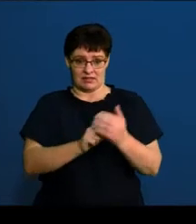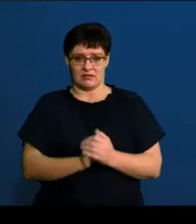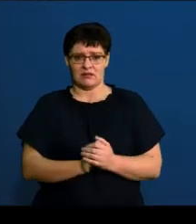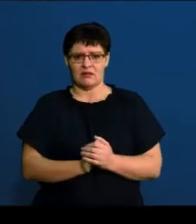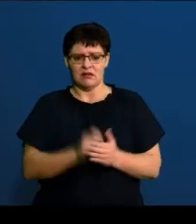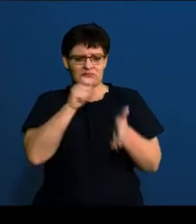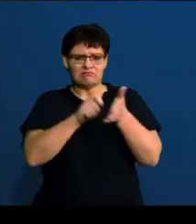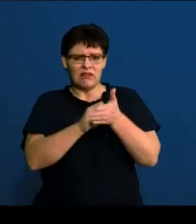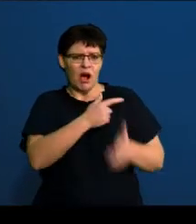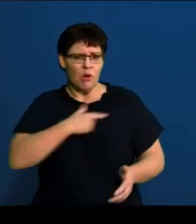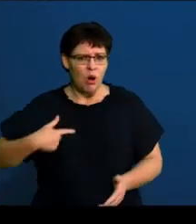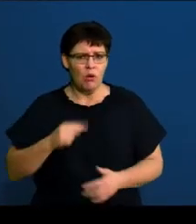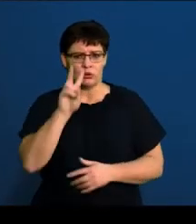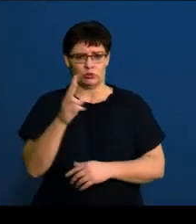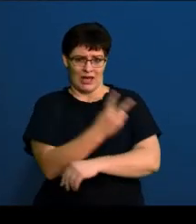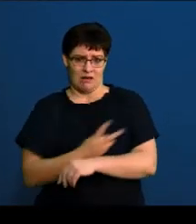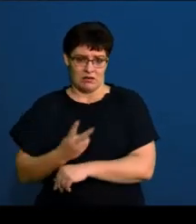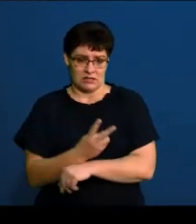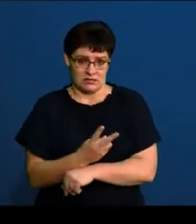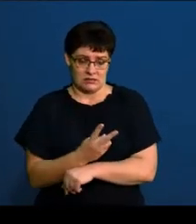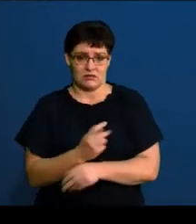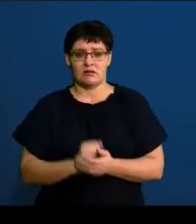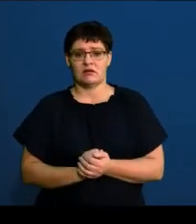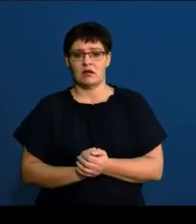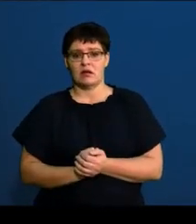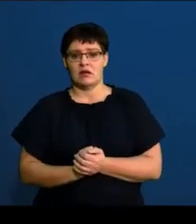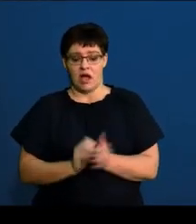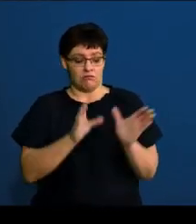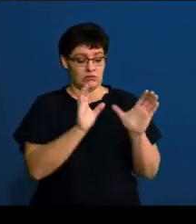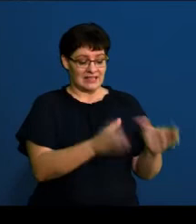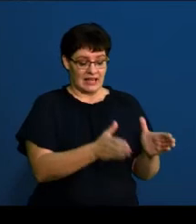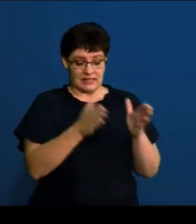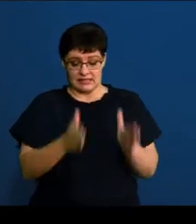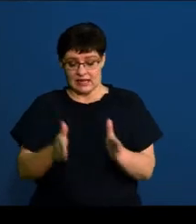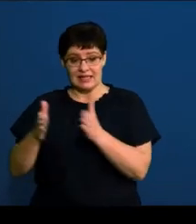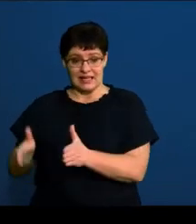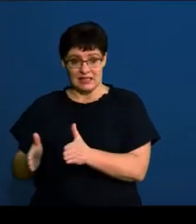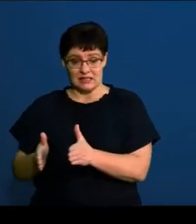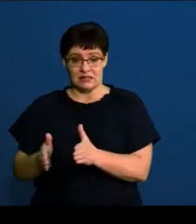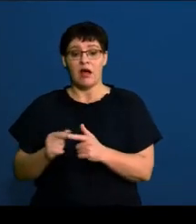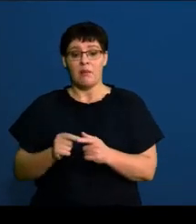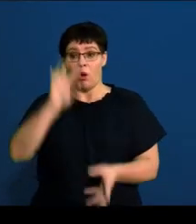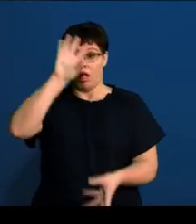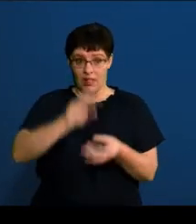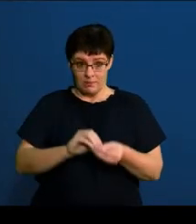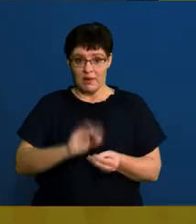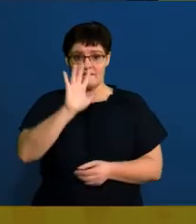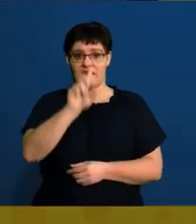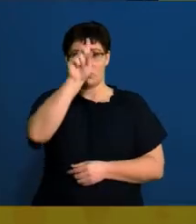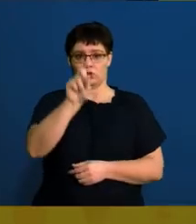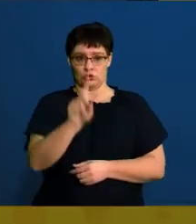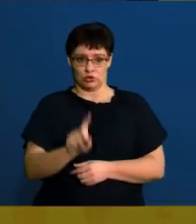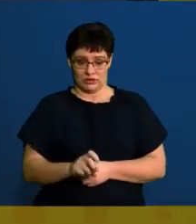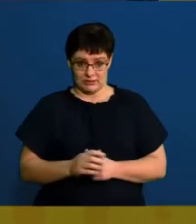to complete this paper and 3 sections in total with 5 questions.